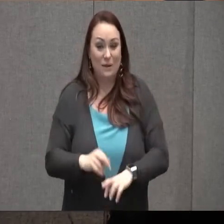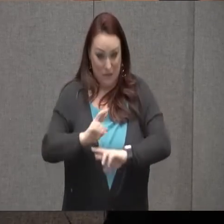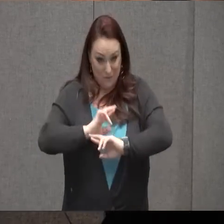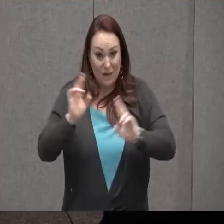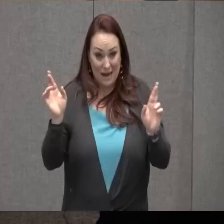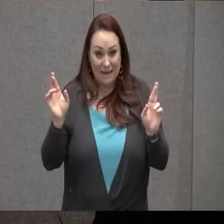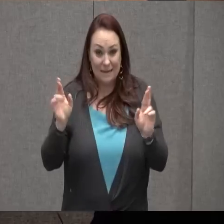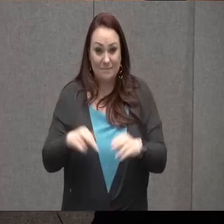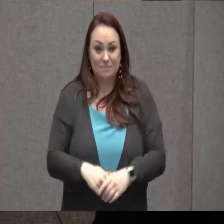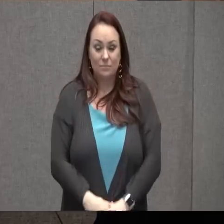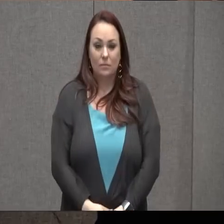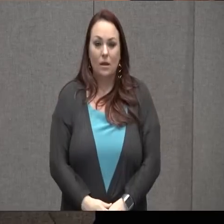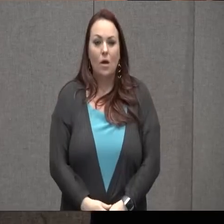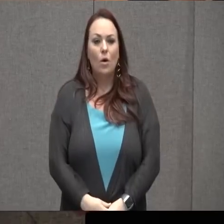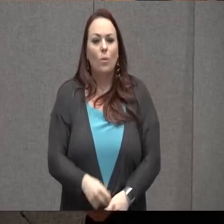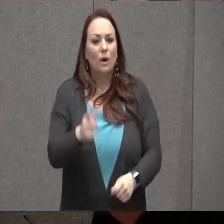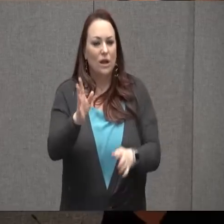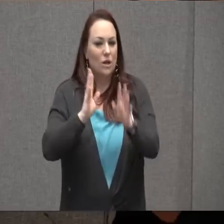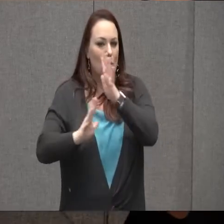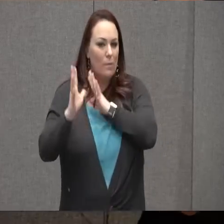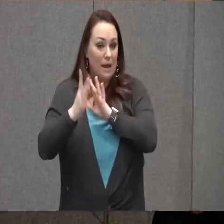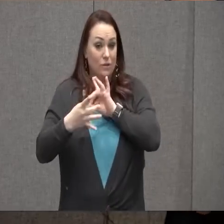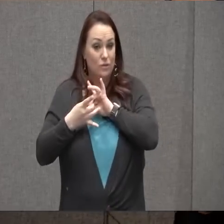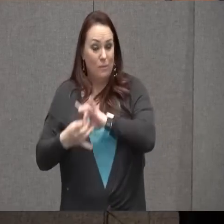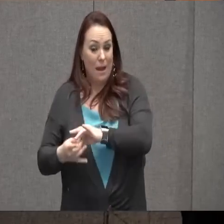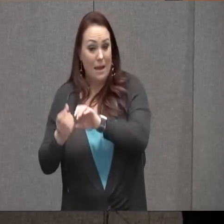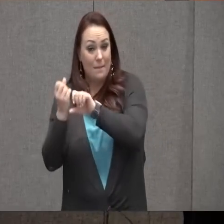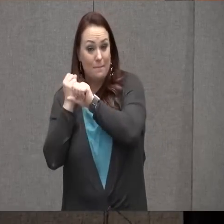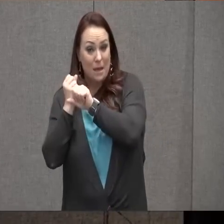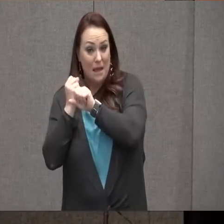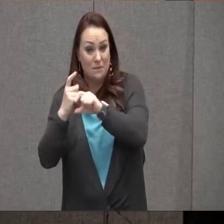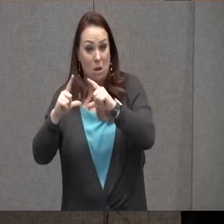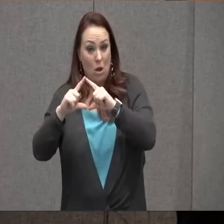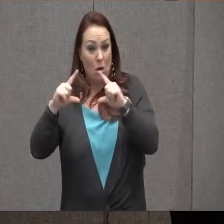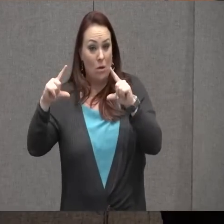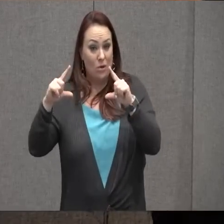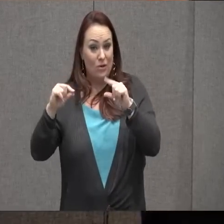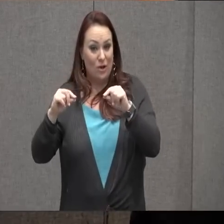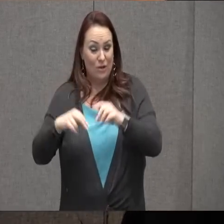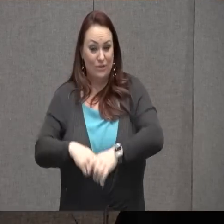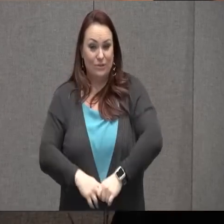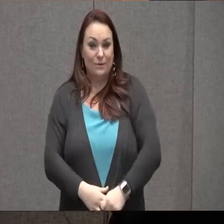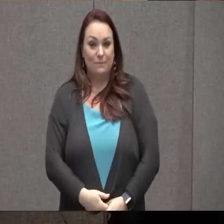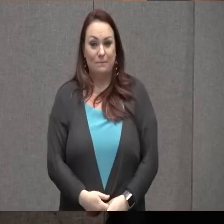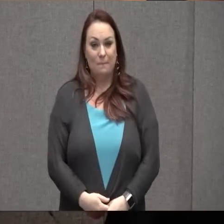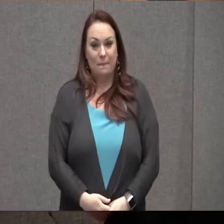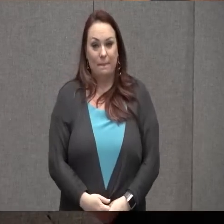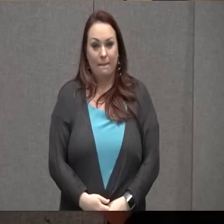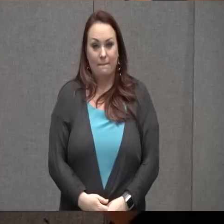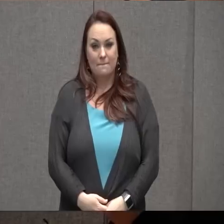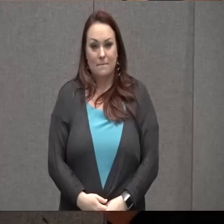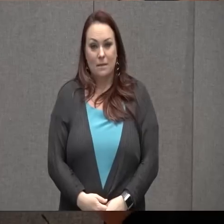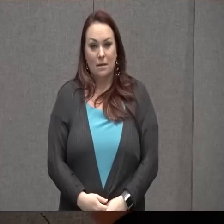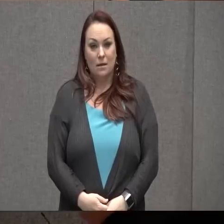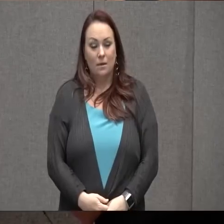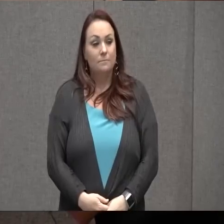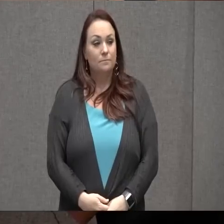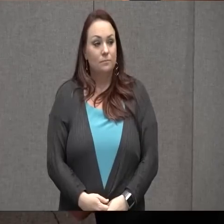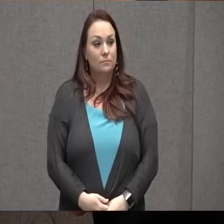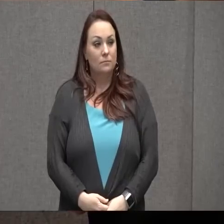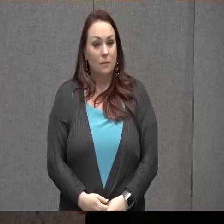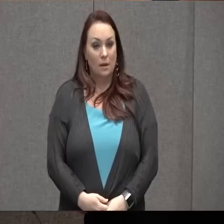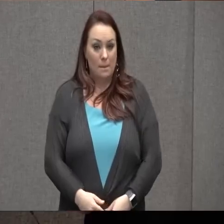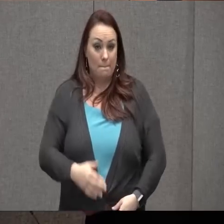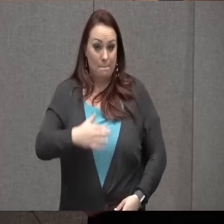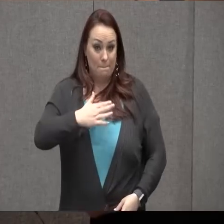I made to my baseball cards when I was little. My creative sentence is, my Babe